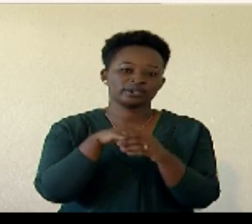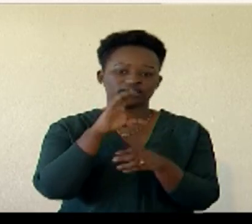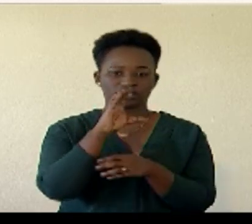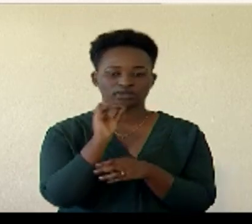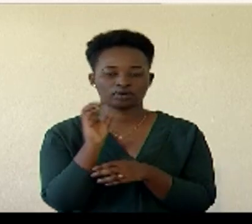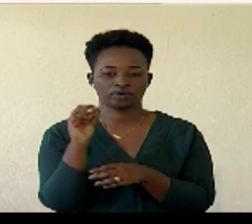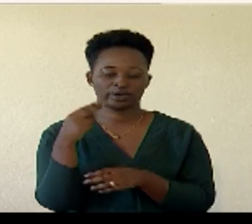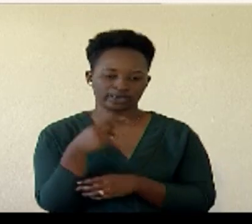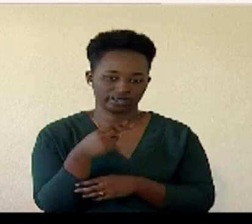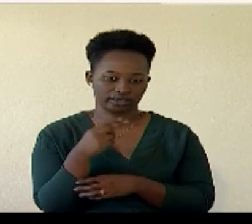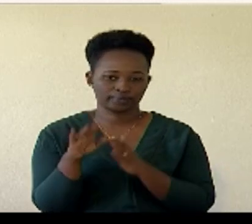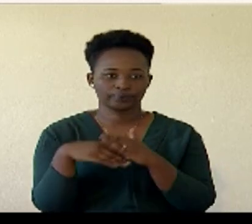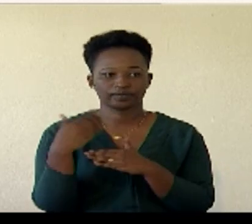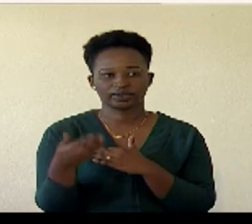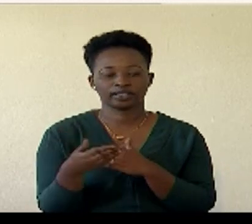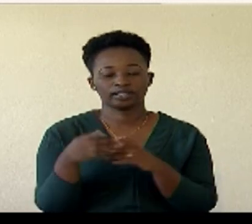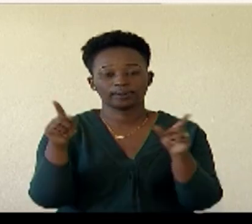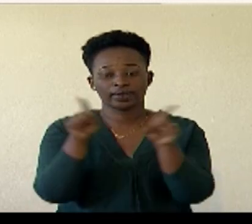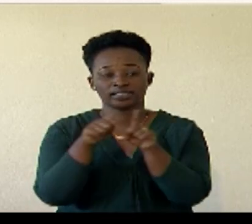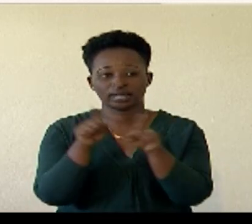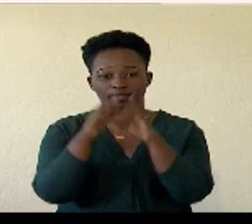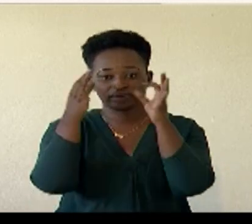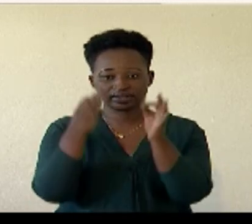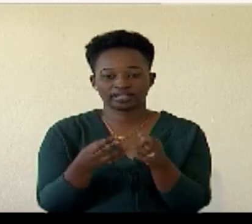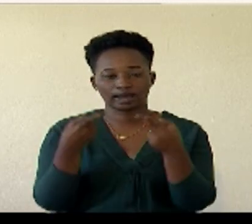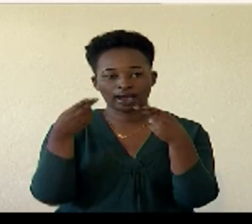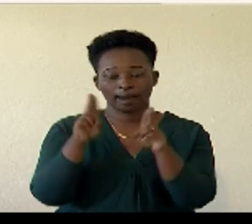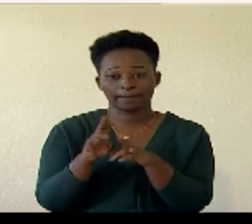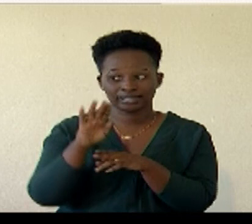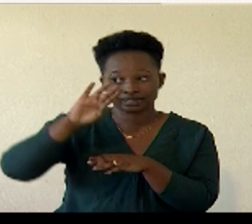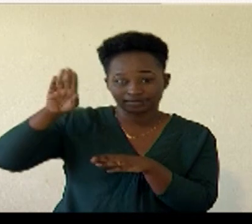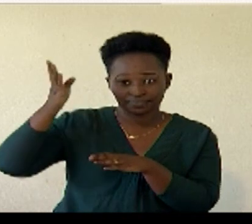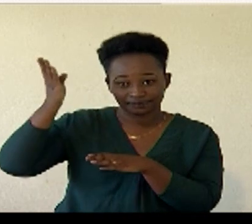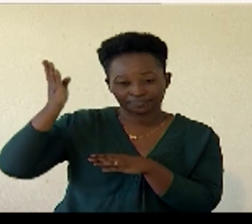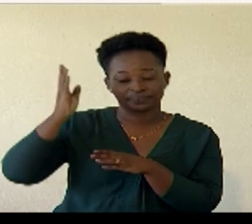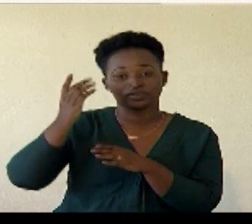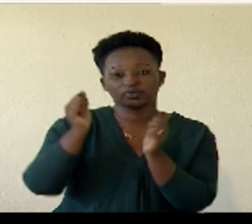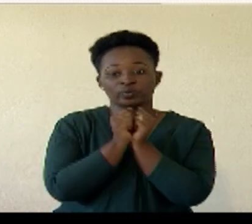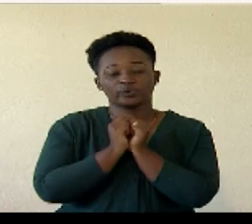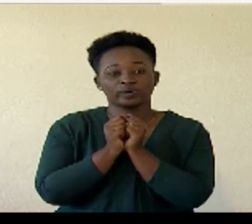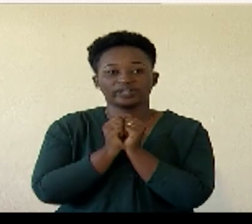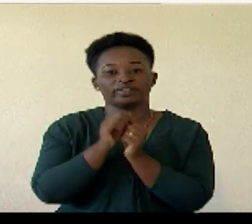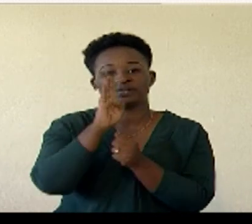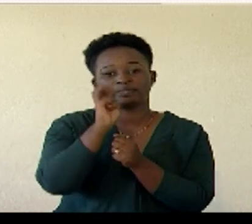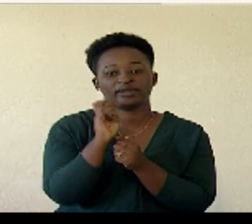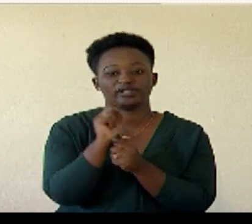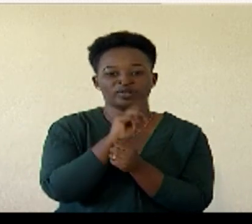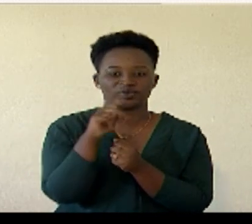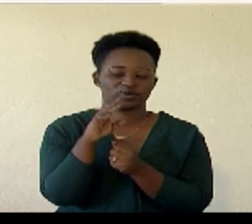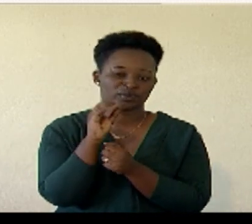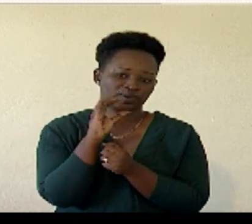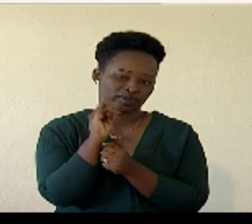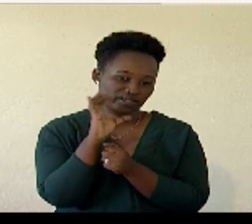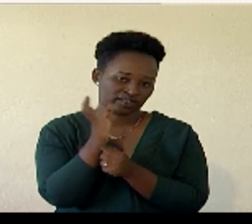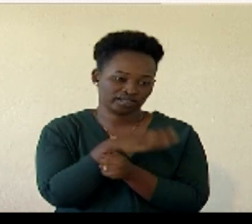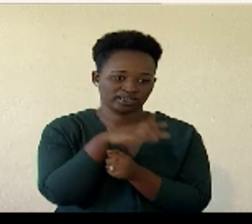acid. So the same thing happens over there with the benzoic acid. So if you are